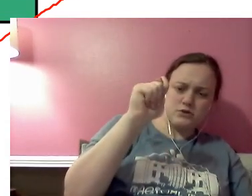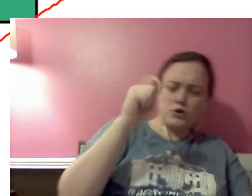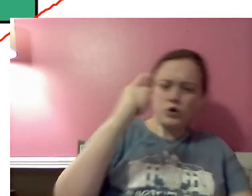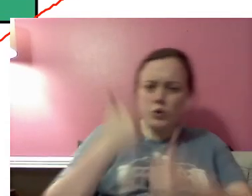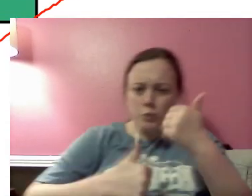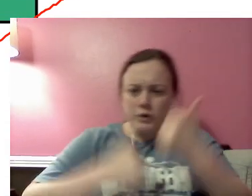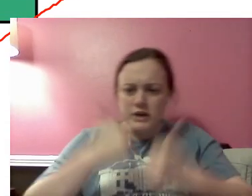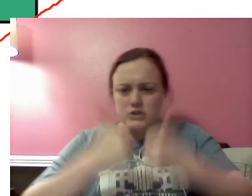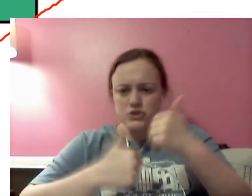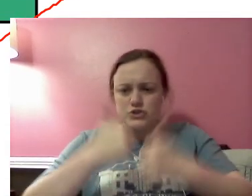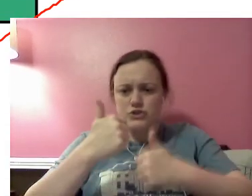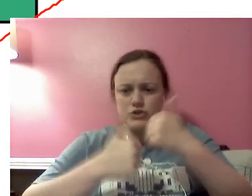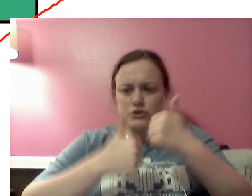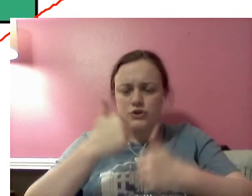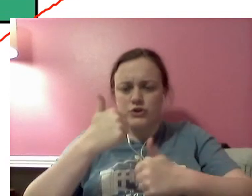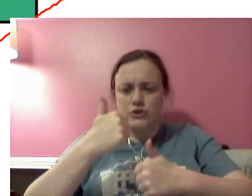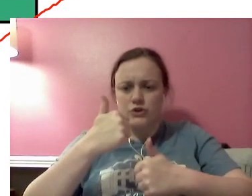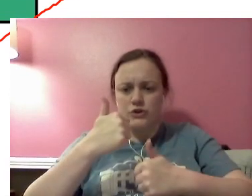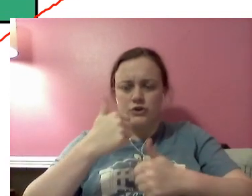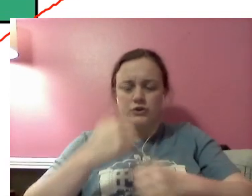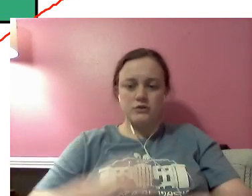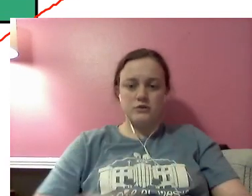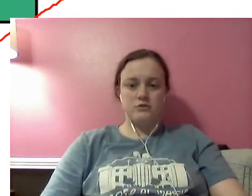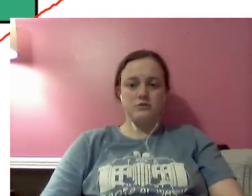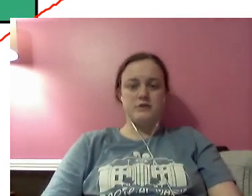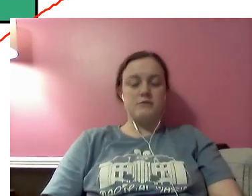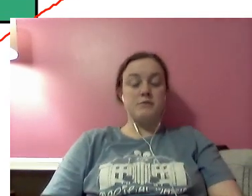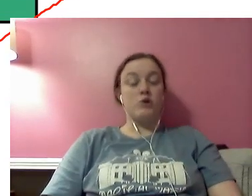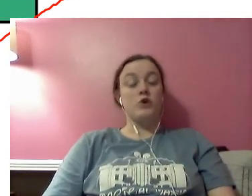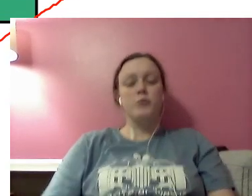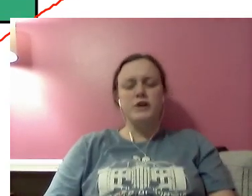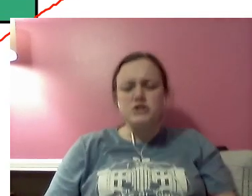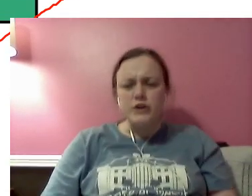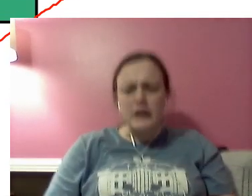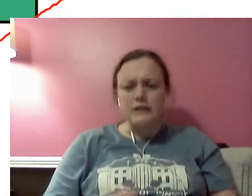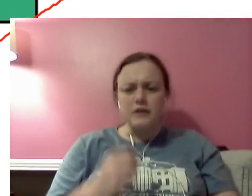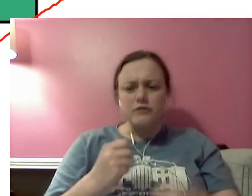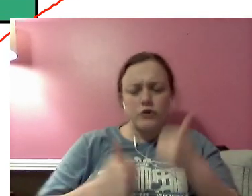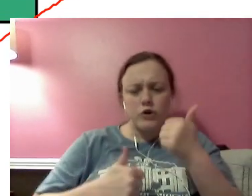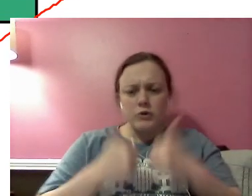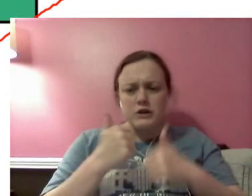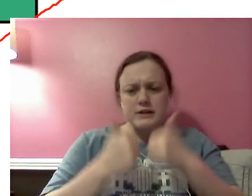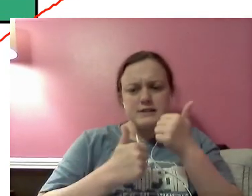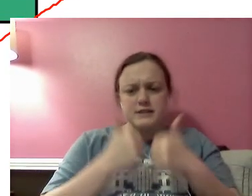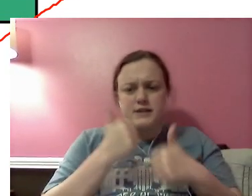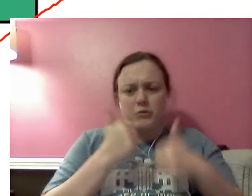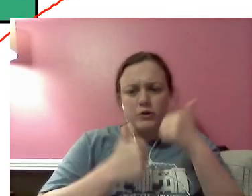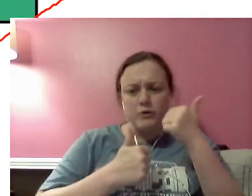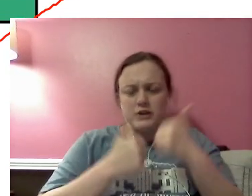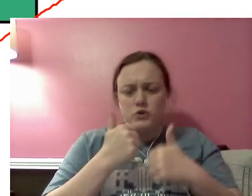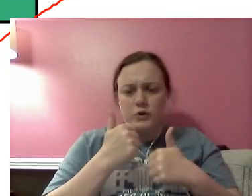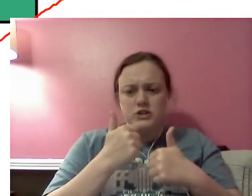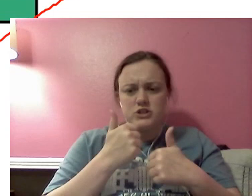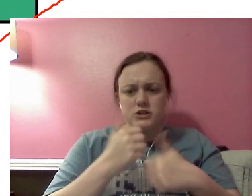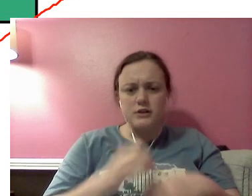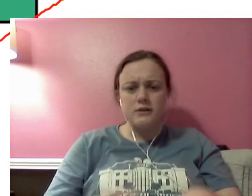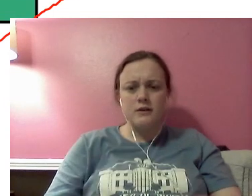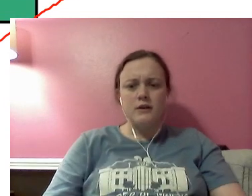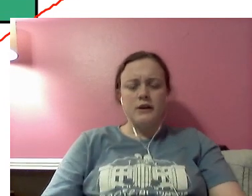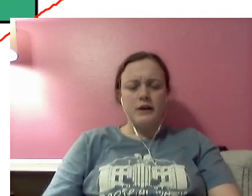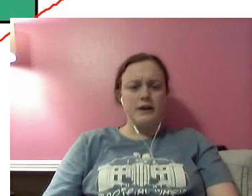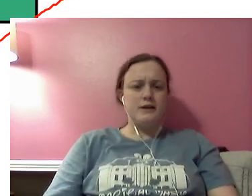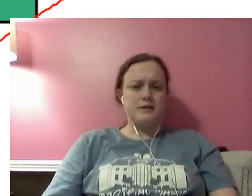apartment? Which? And remember, on which, you gotta lean forward because it's a WH